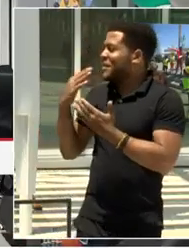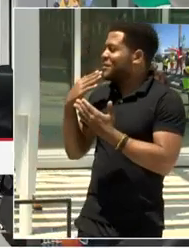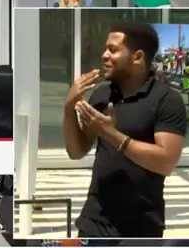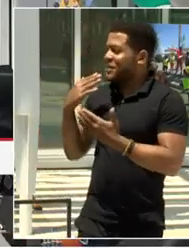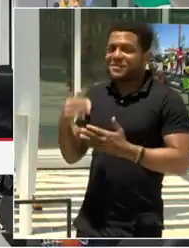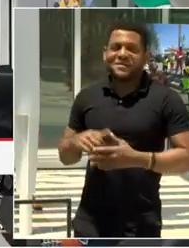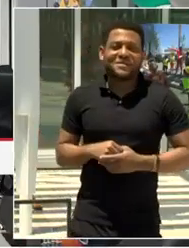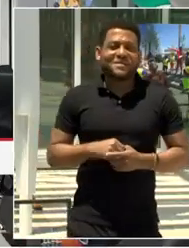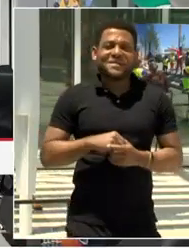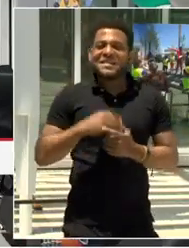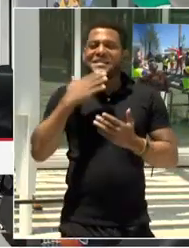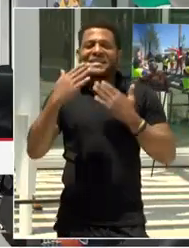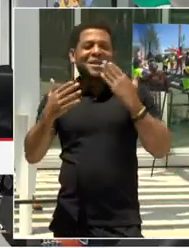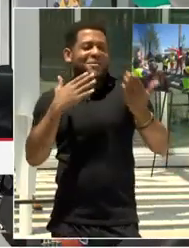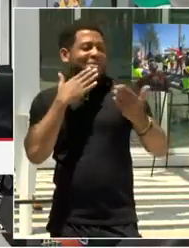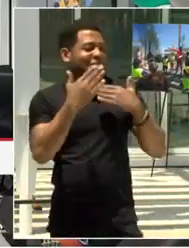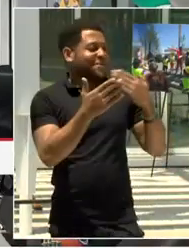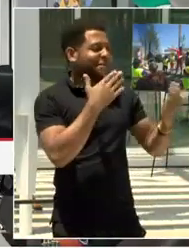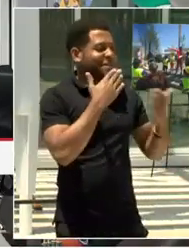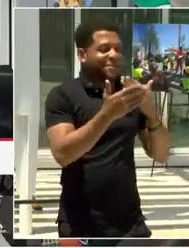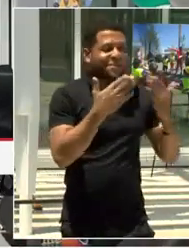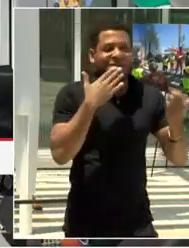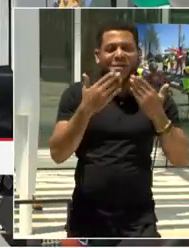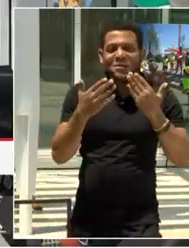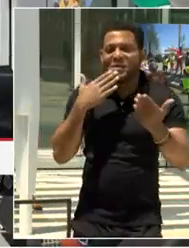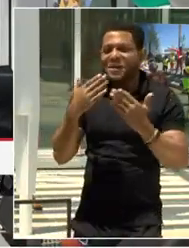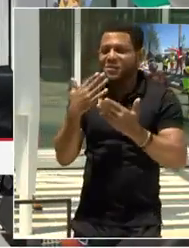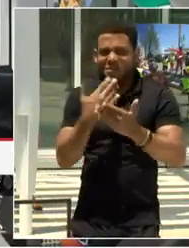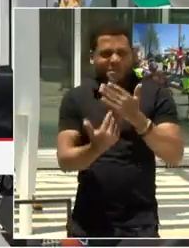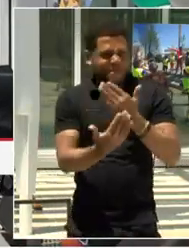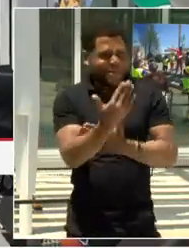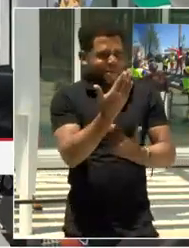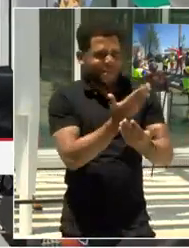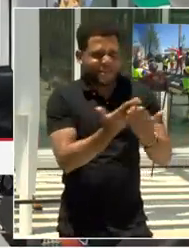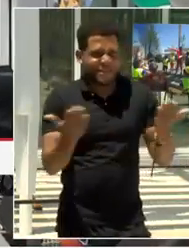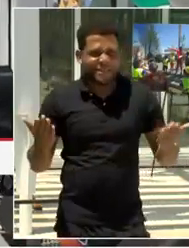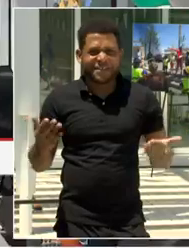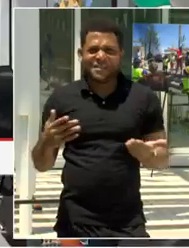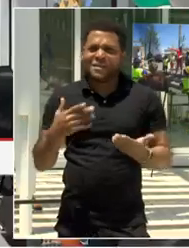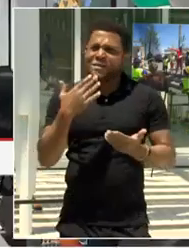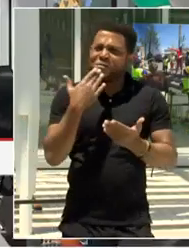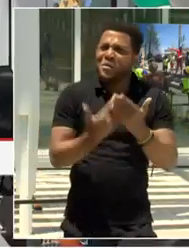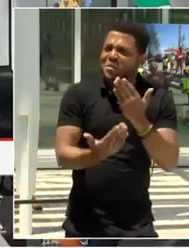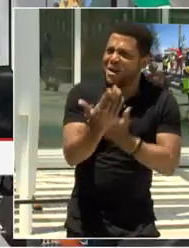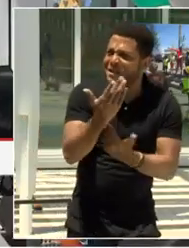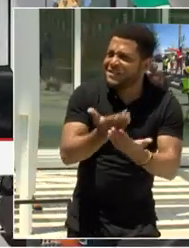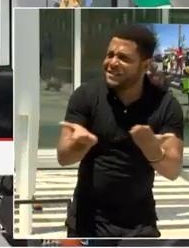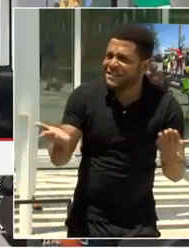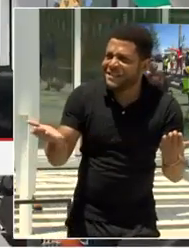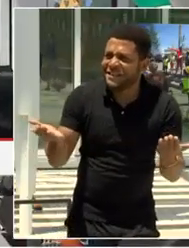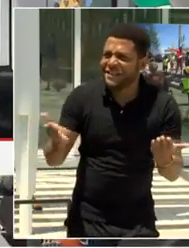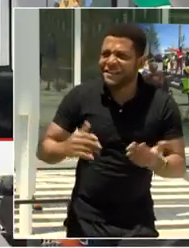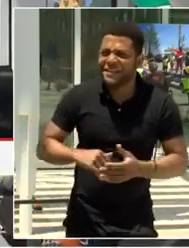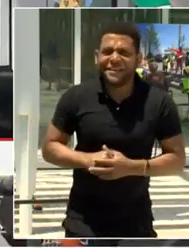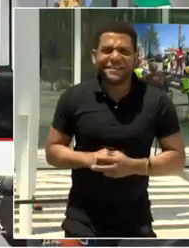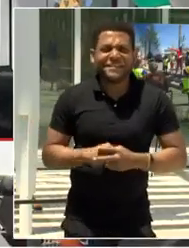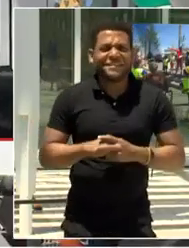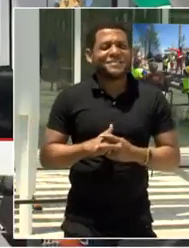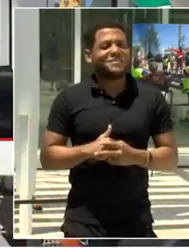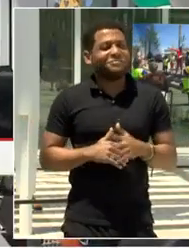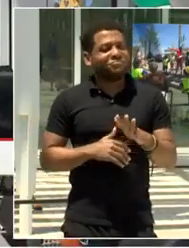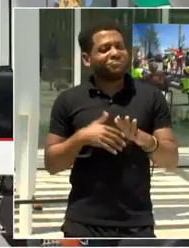Thank you, thank you, thank you. Good morning, y'all. Good morning, y'all. So I'm